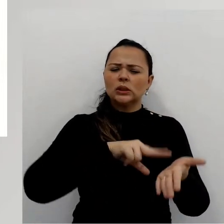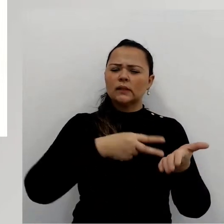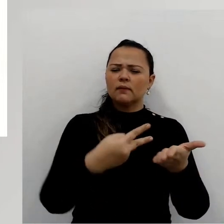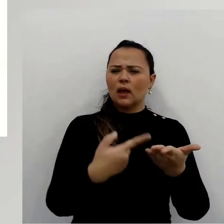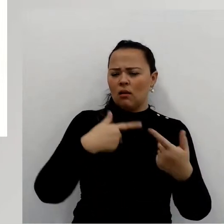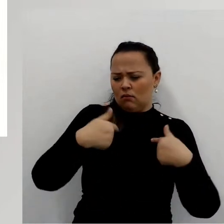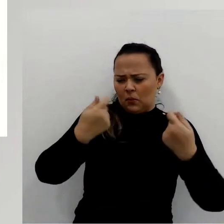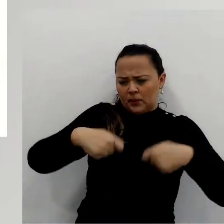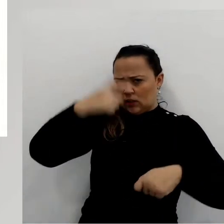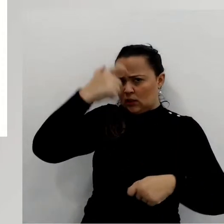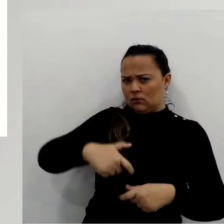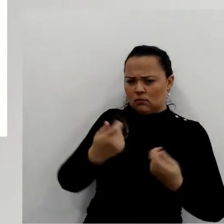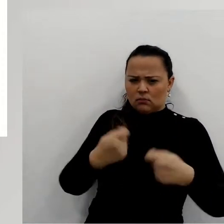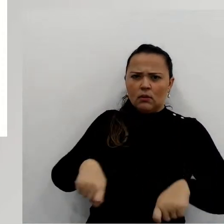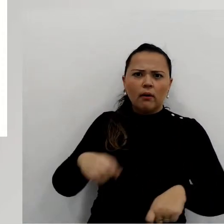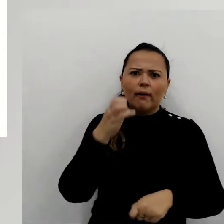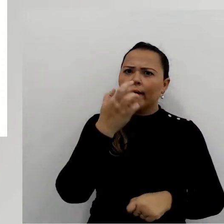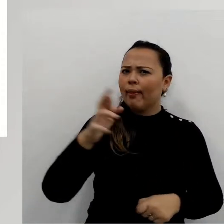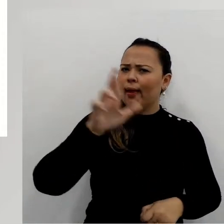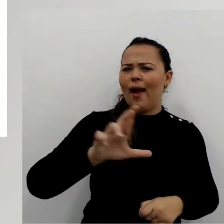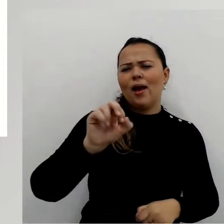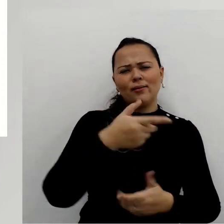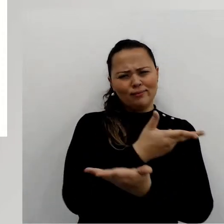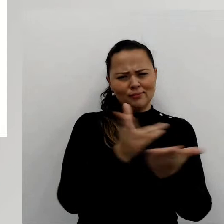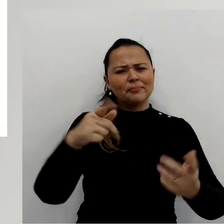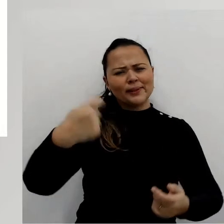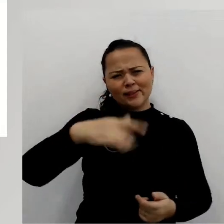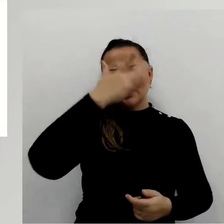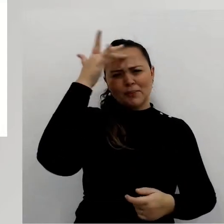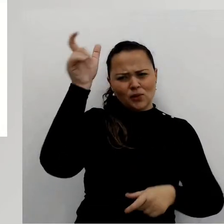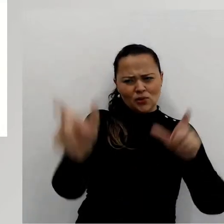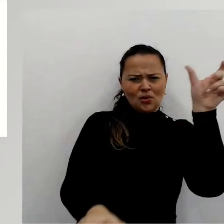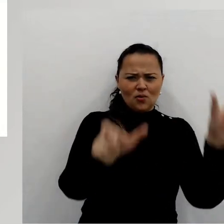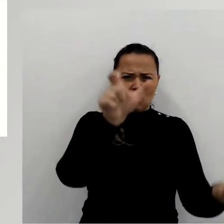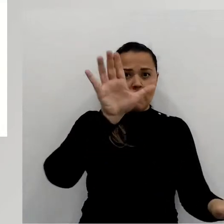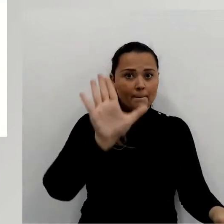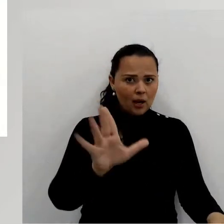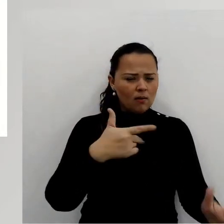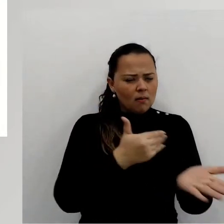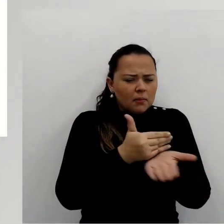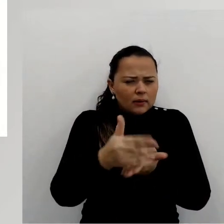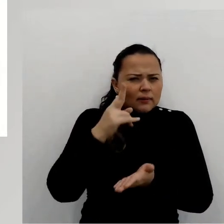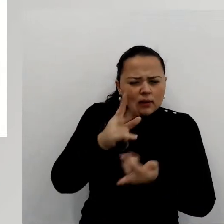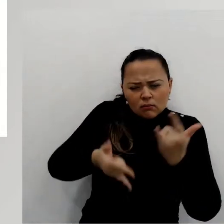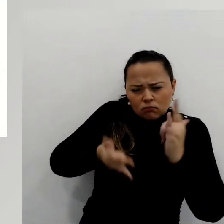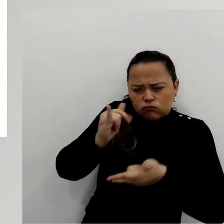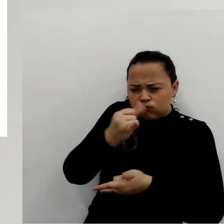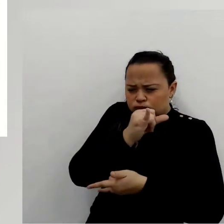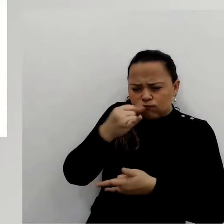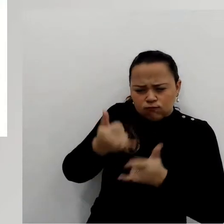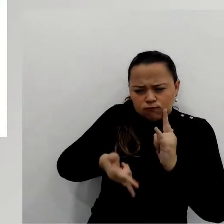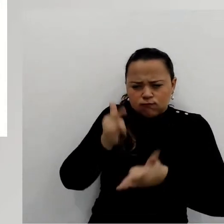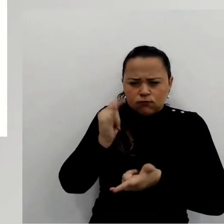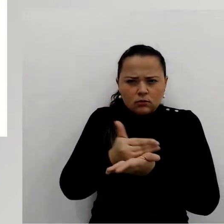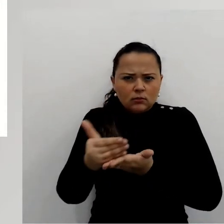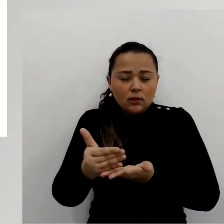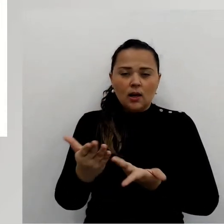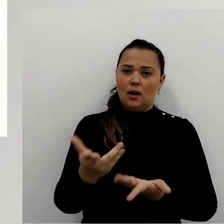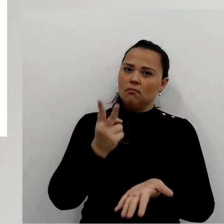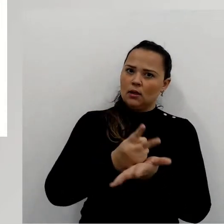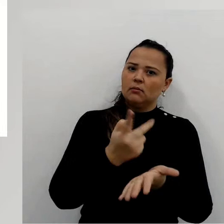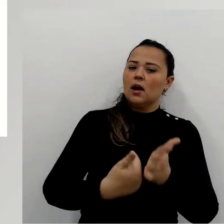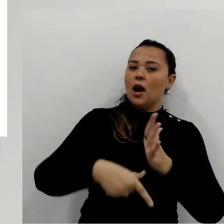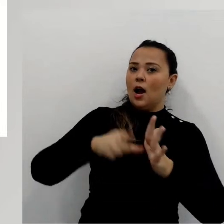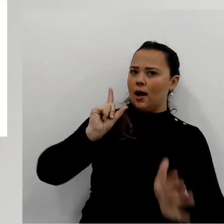people. When we start looking at automating things, and remember before I talked about printed products versus printed